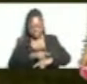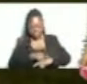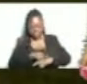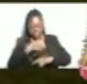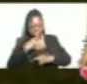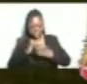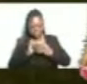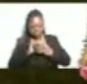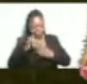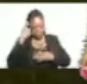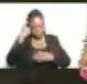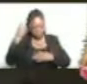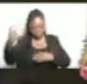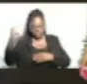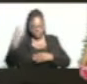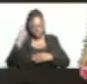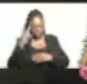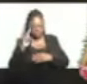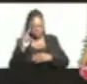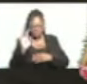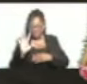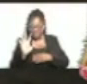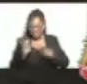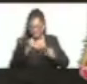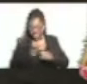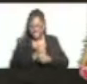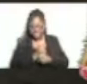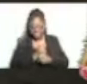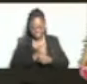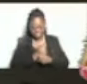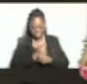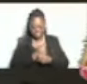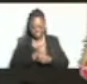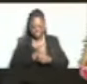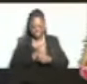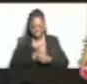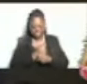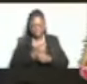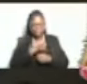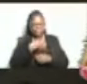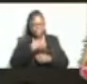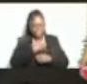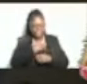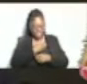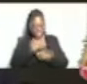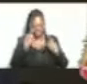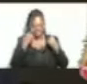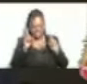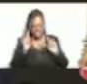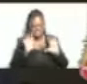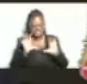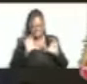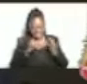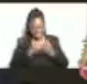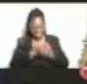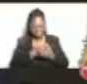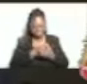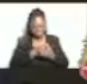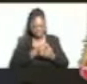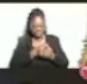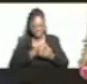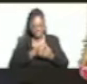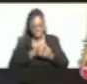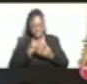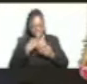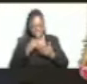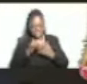been a dream of mine for about 4 or 5 years. Okay. And I finally got to fulfill that dream. I was let